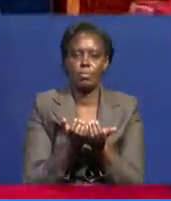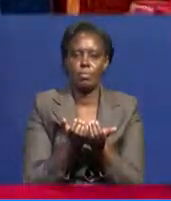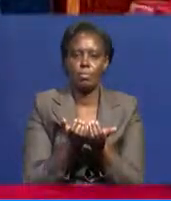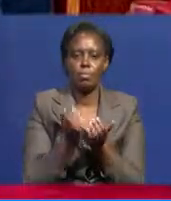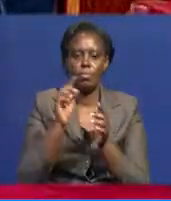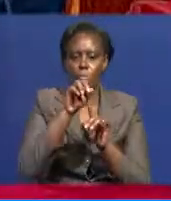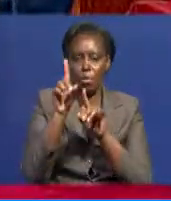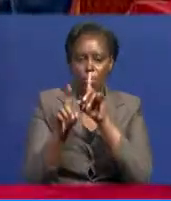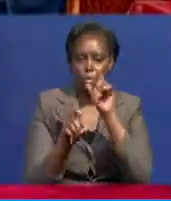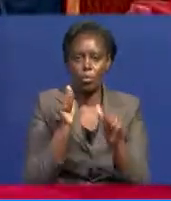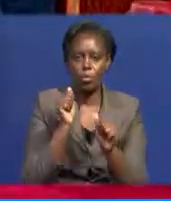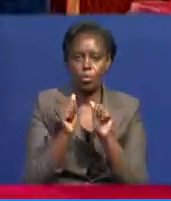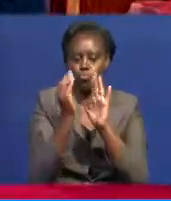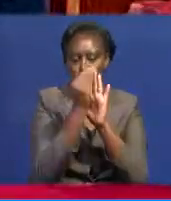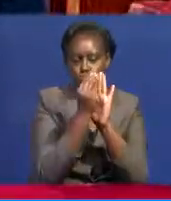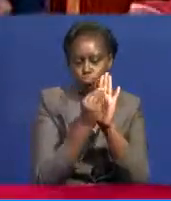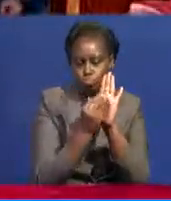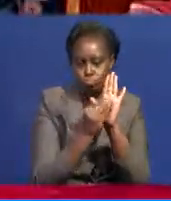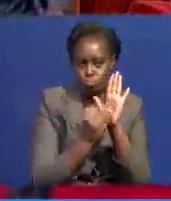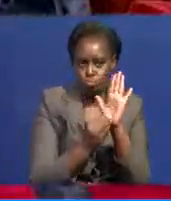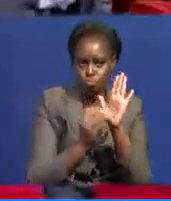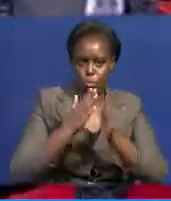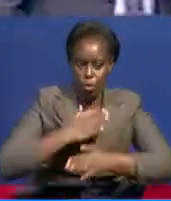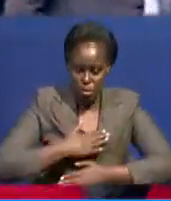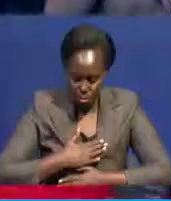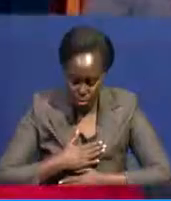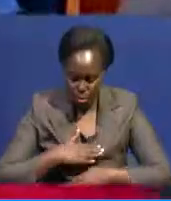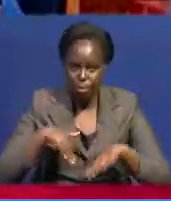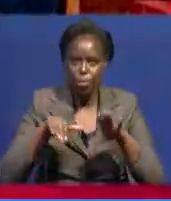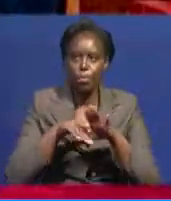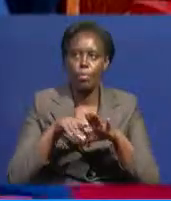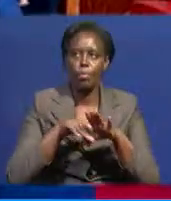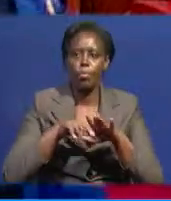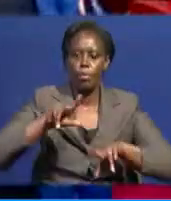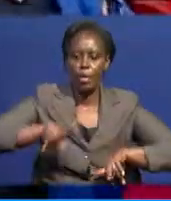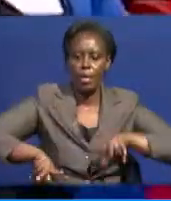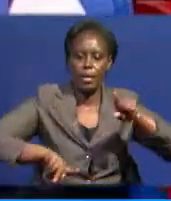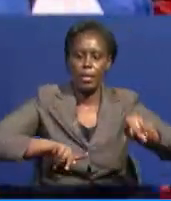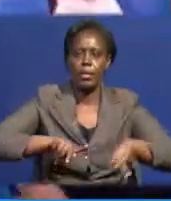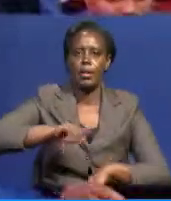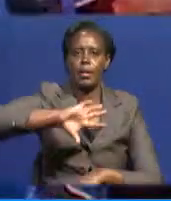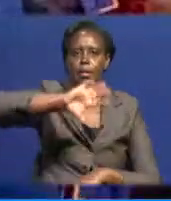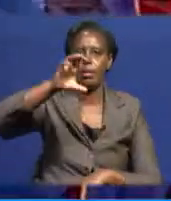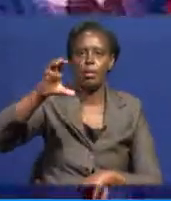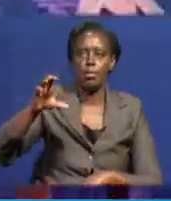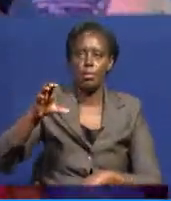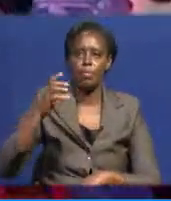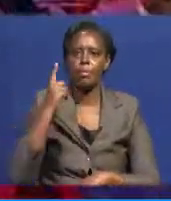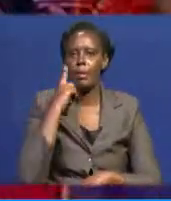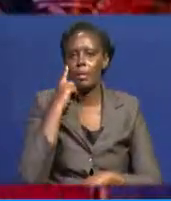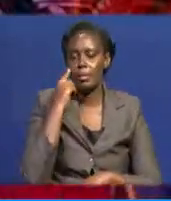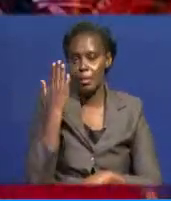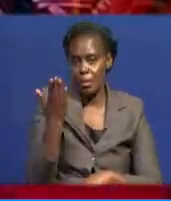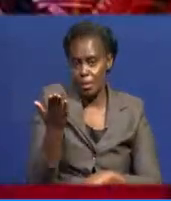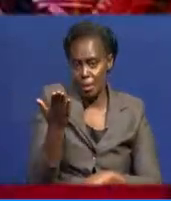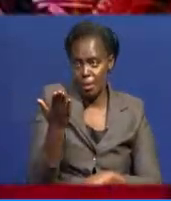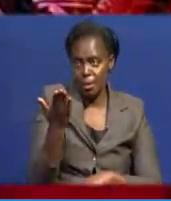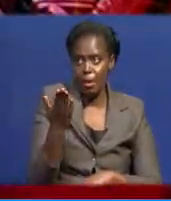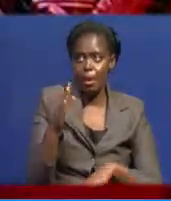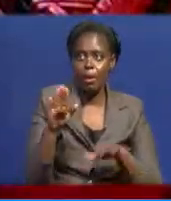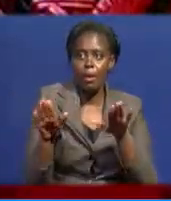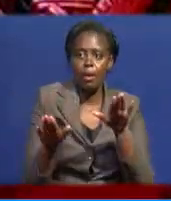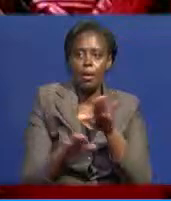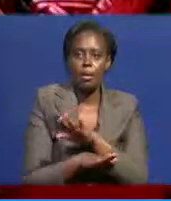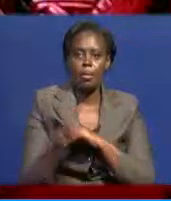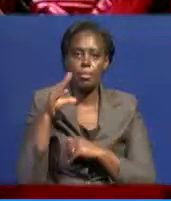These are questions that are set to be posed by the Honorable Member for Kirinyaga County, James Murango. But as you can see, the Deputy